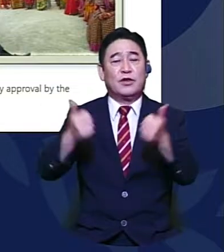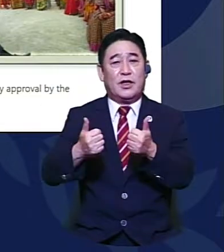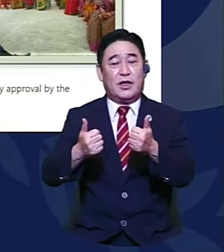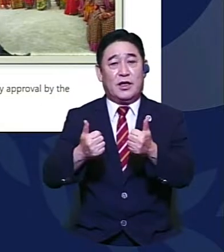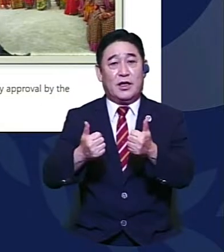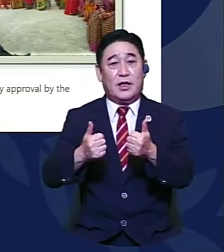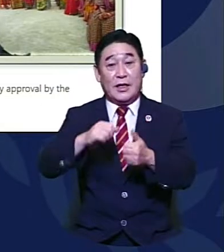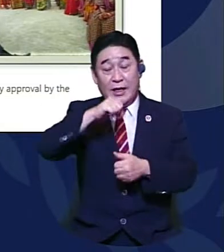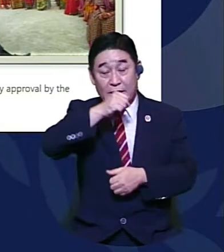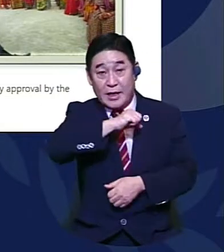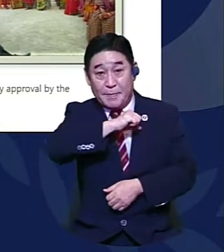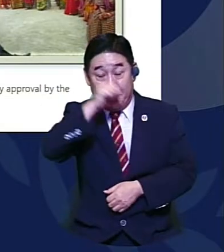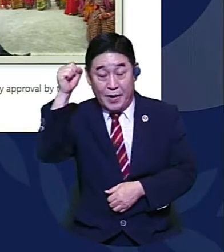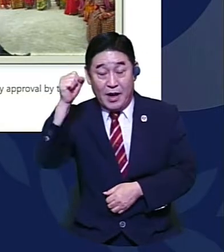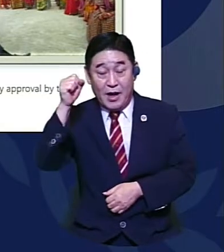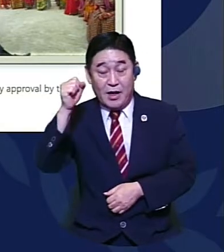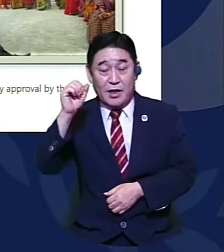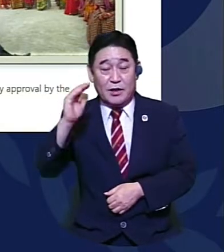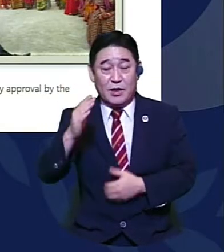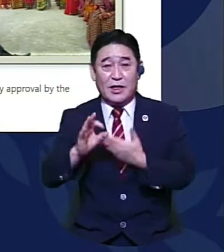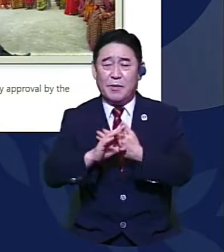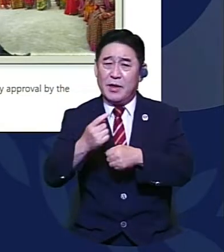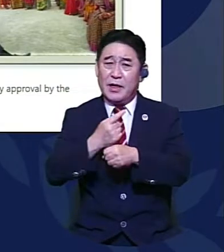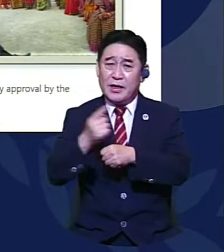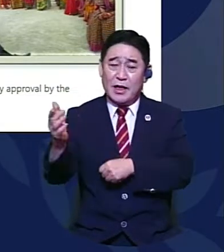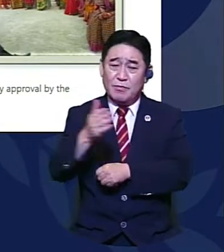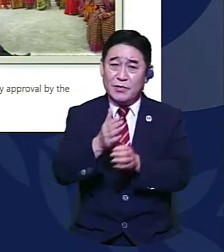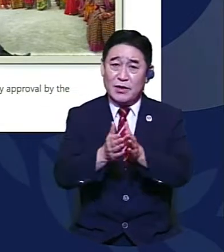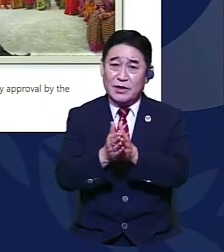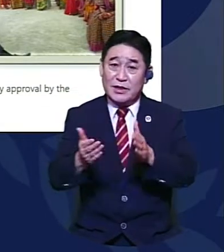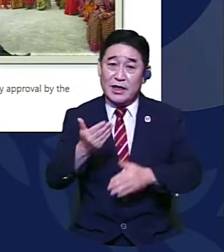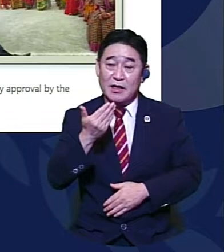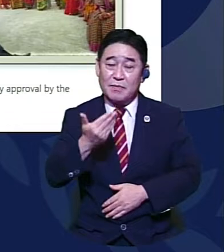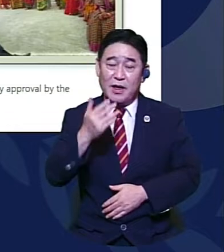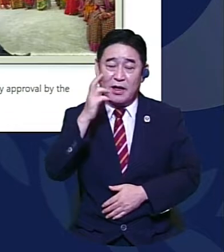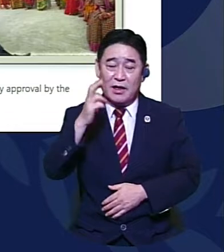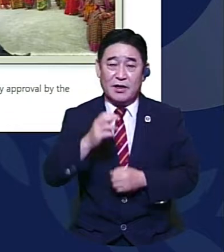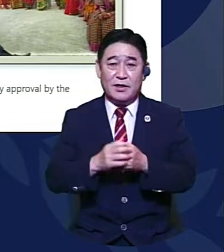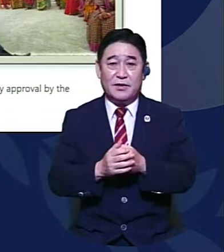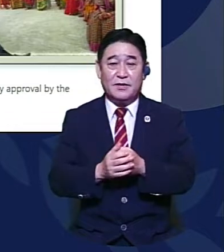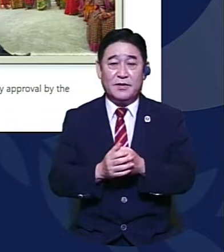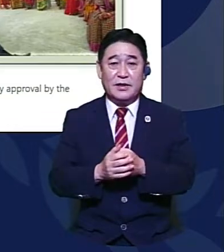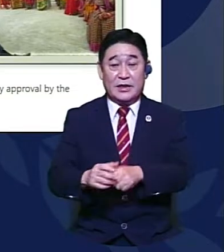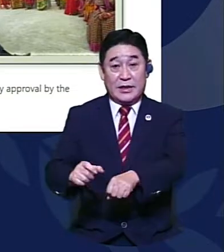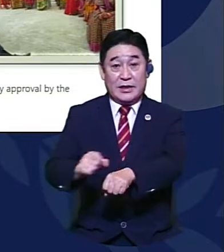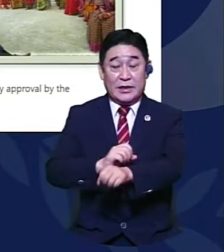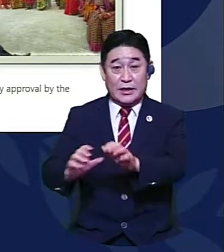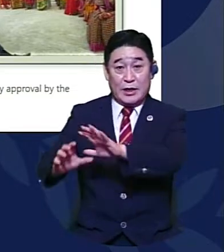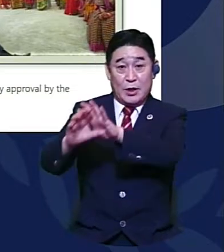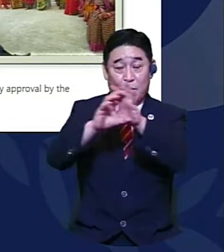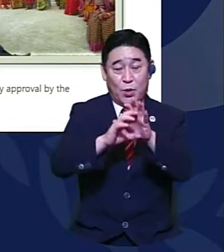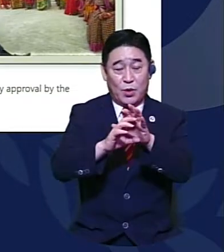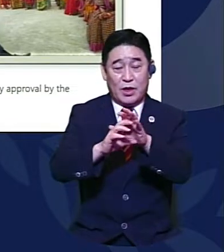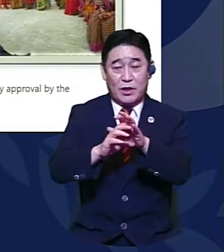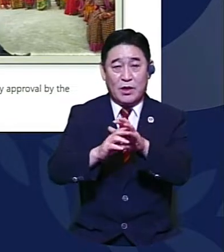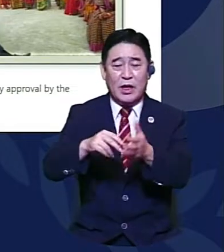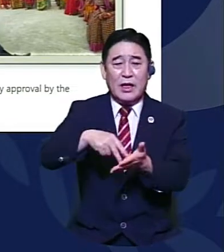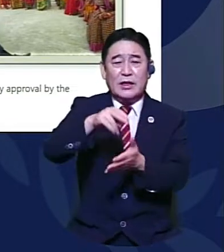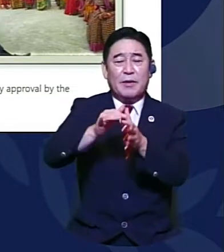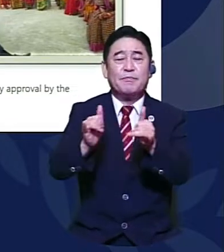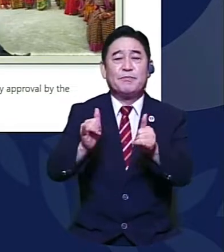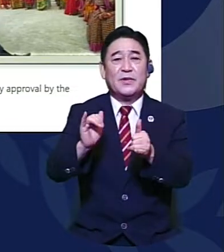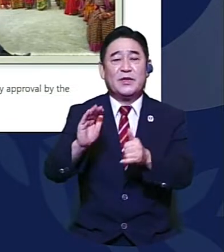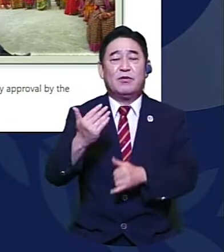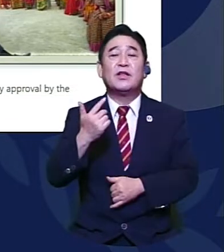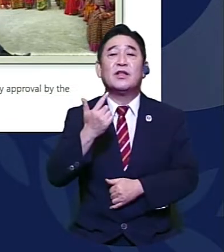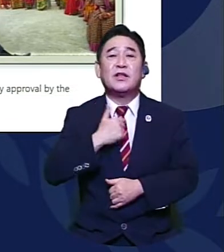start next year, to work with workers that were displaced because of COVID, workers that are returning from the Middle East,